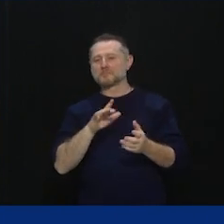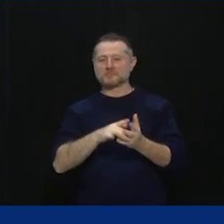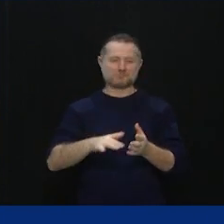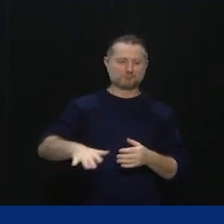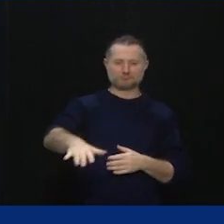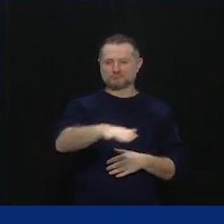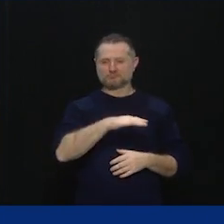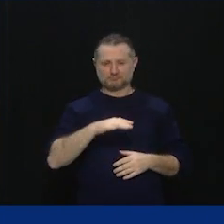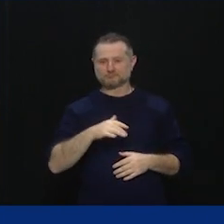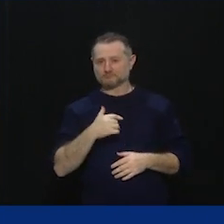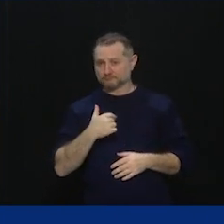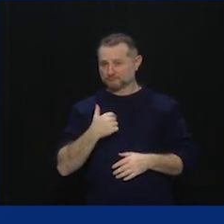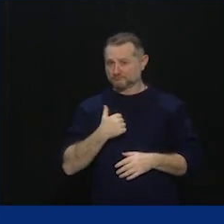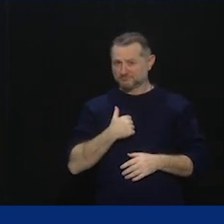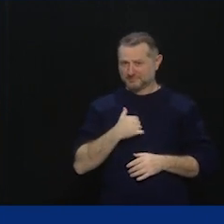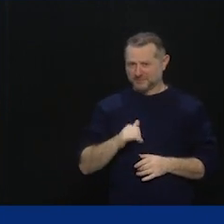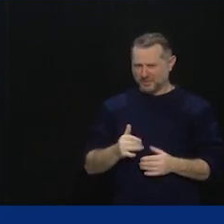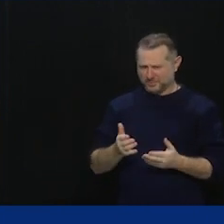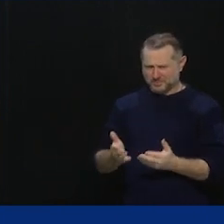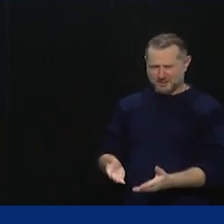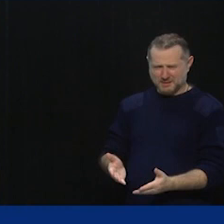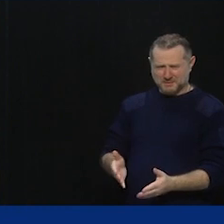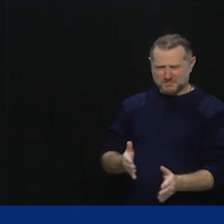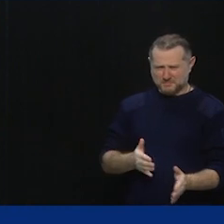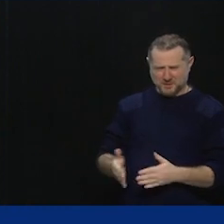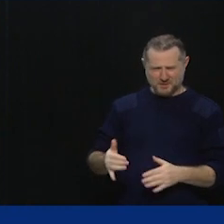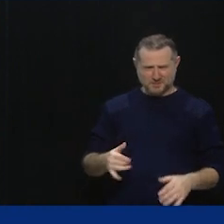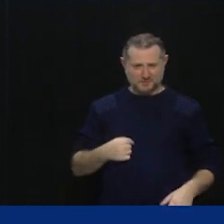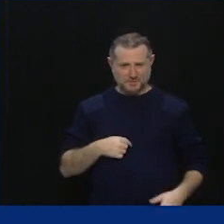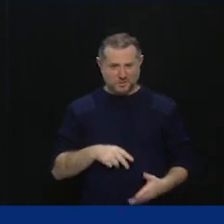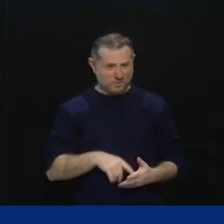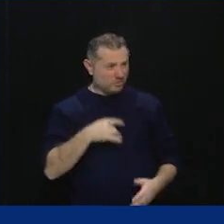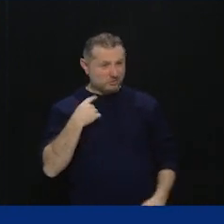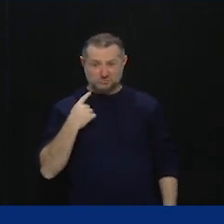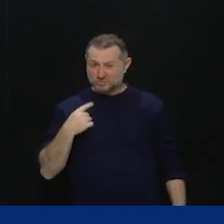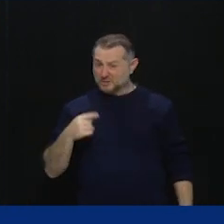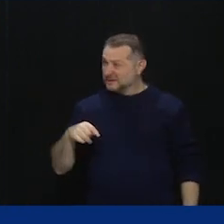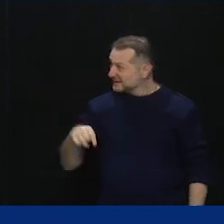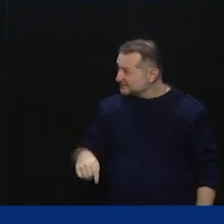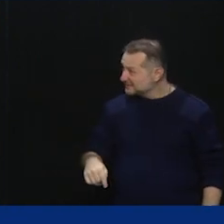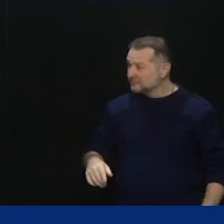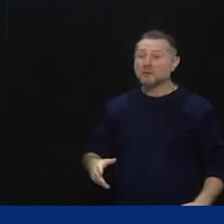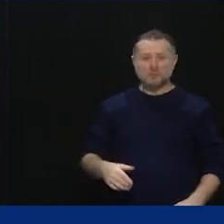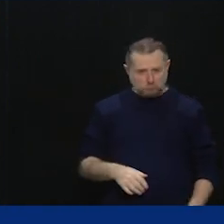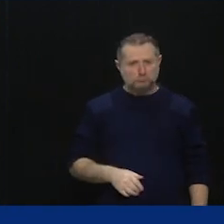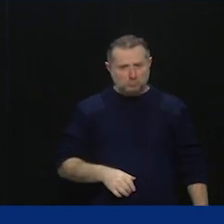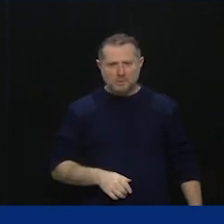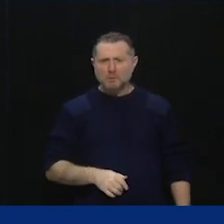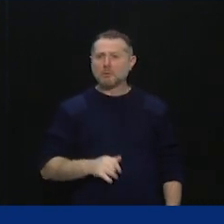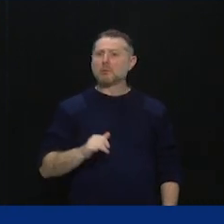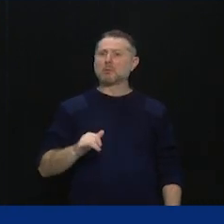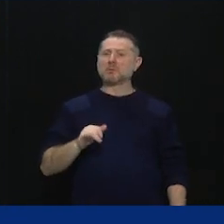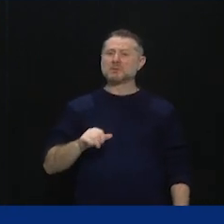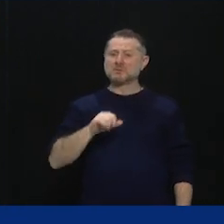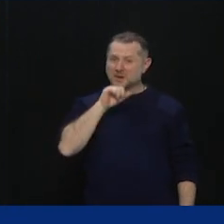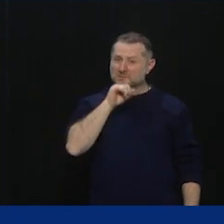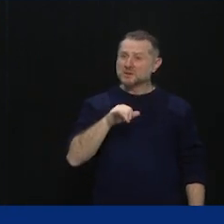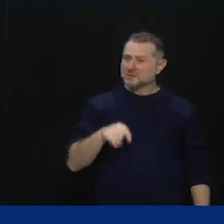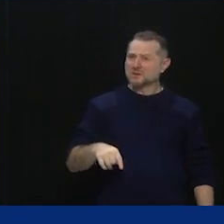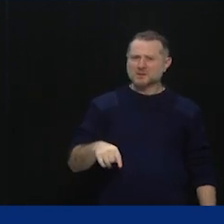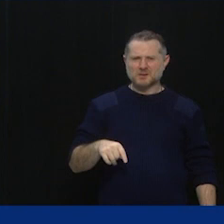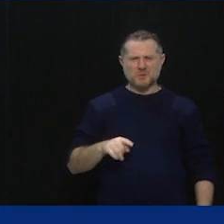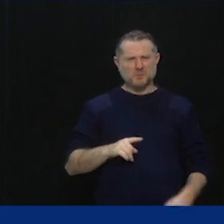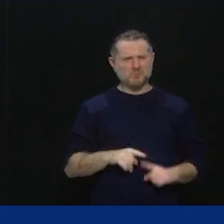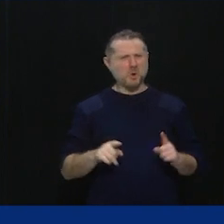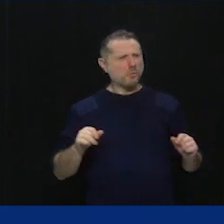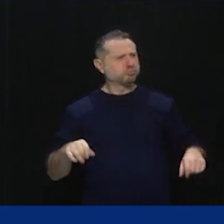kind of crazy. Can they do this? And I love that sense of possibility that so many people who've made this community as strong as it is and